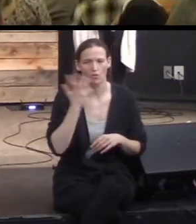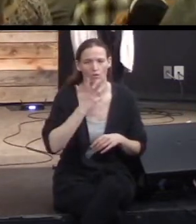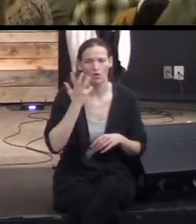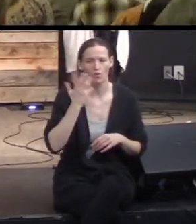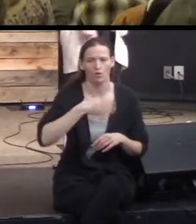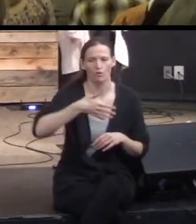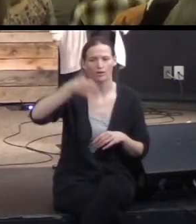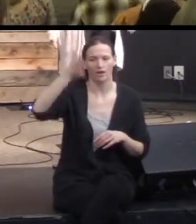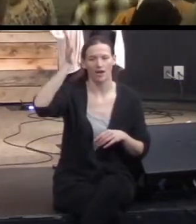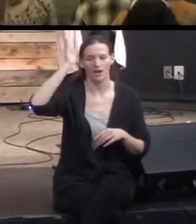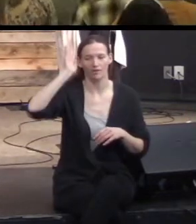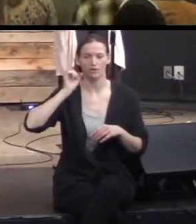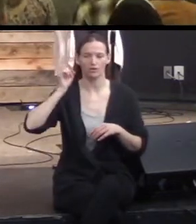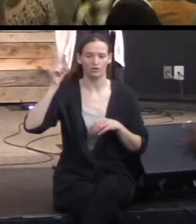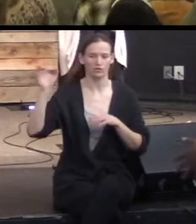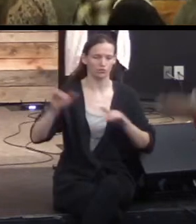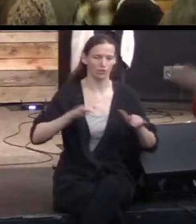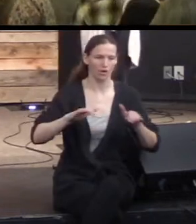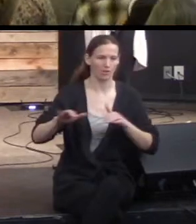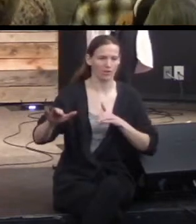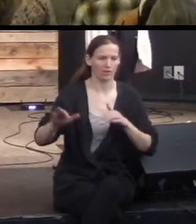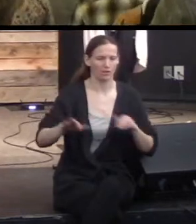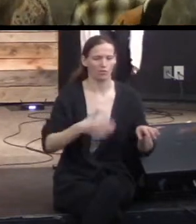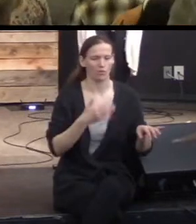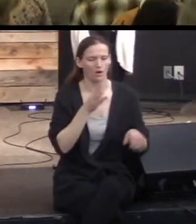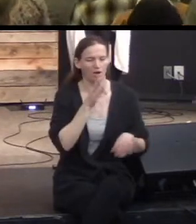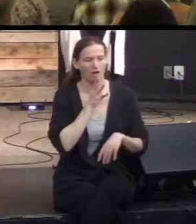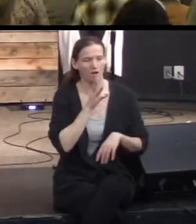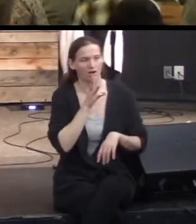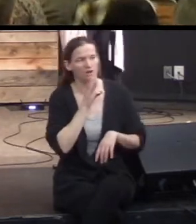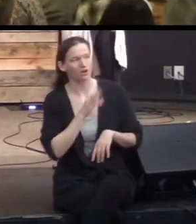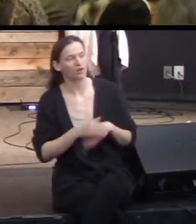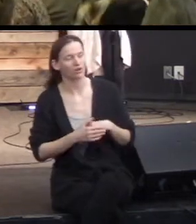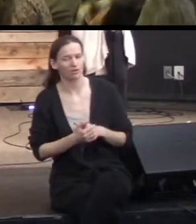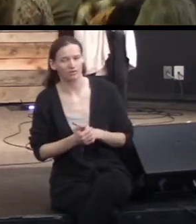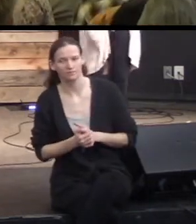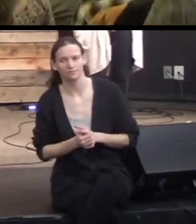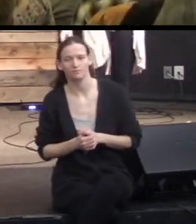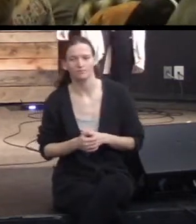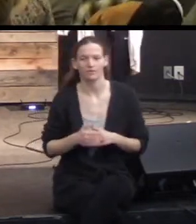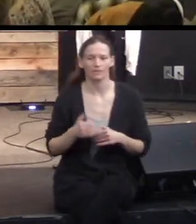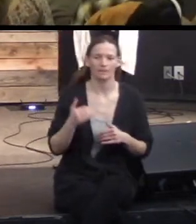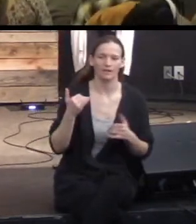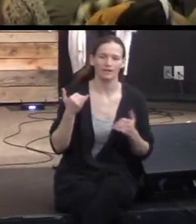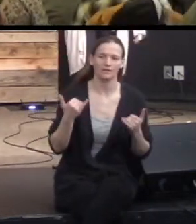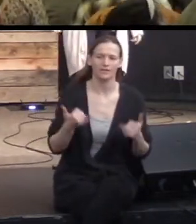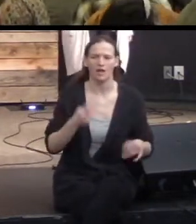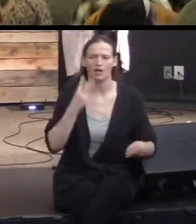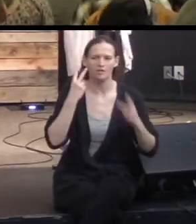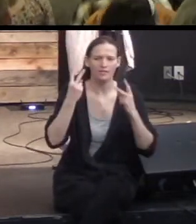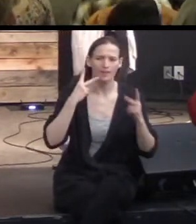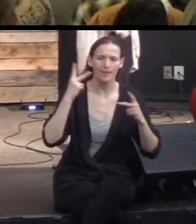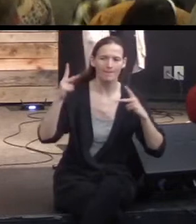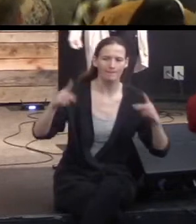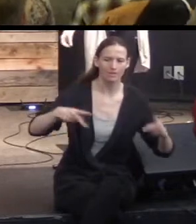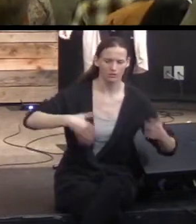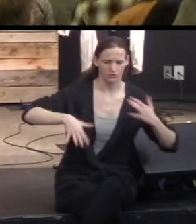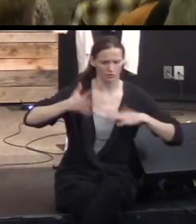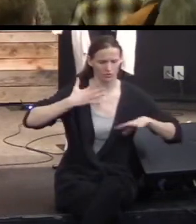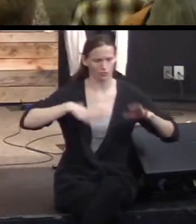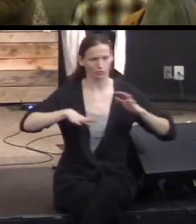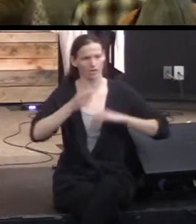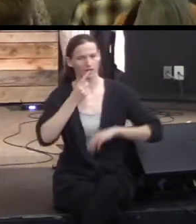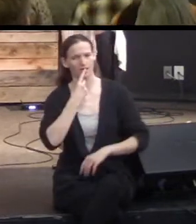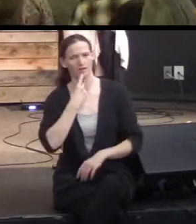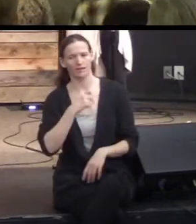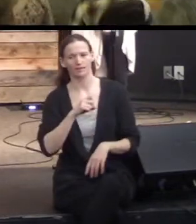water. Oh, God's gonna trouble the water. Now see those people all dressed